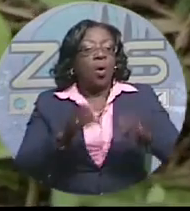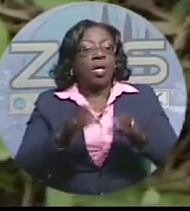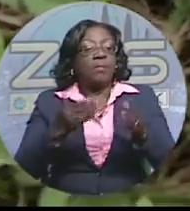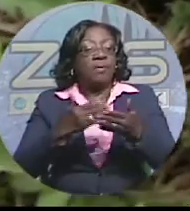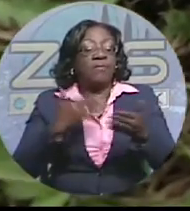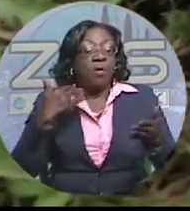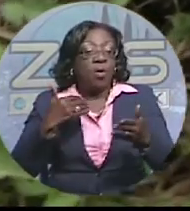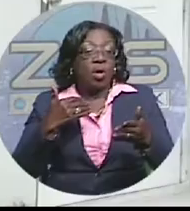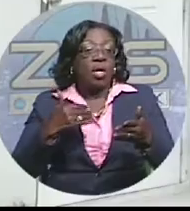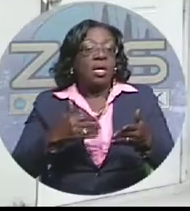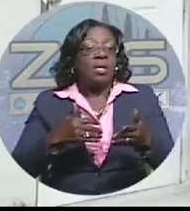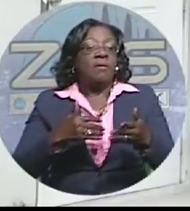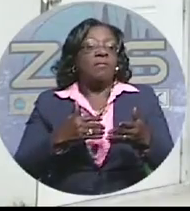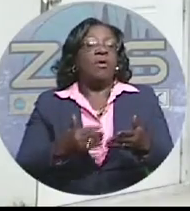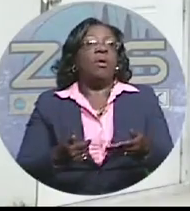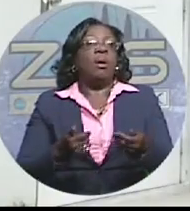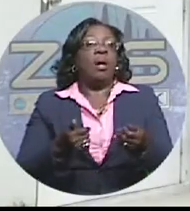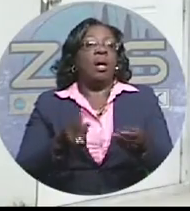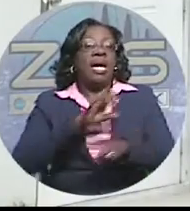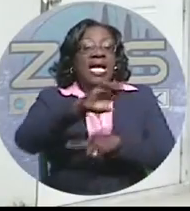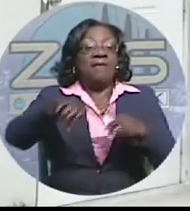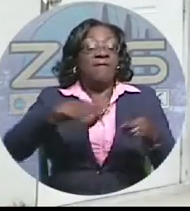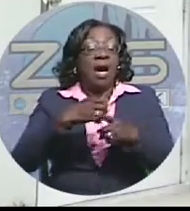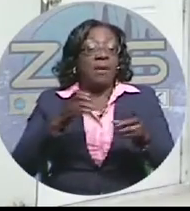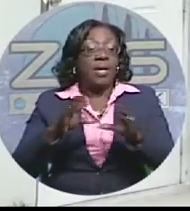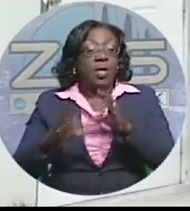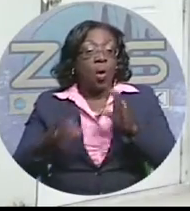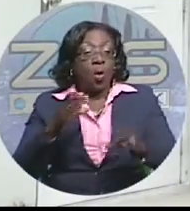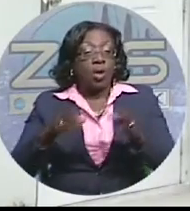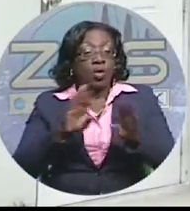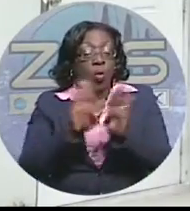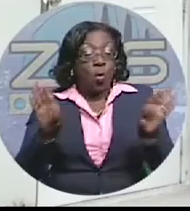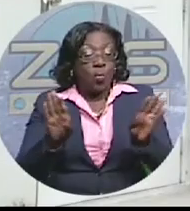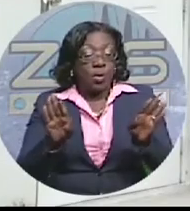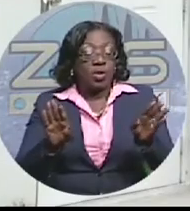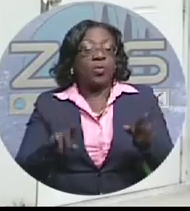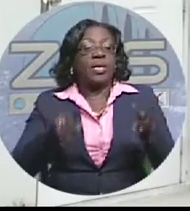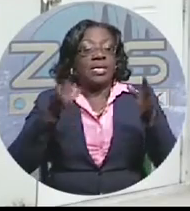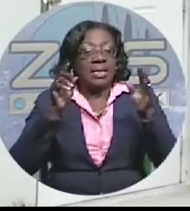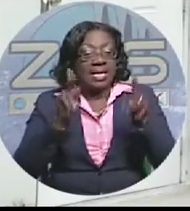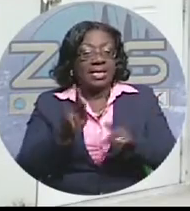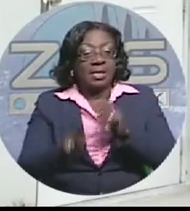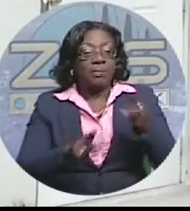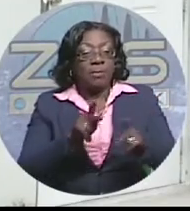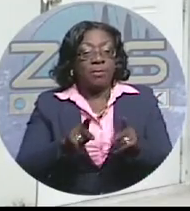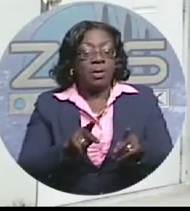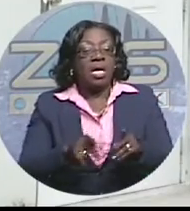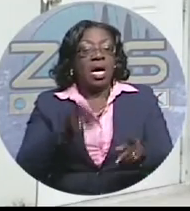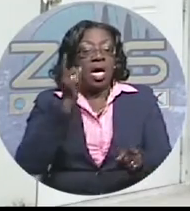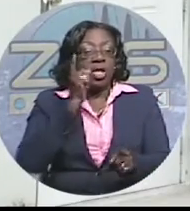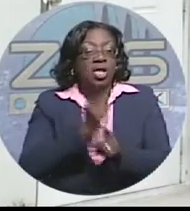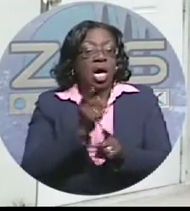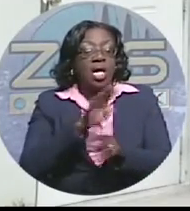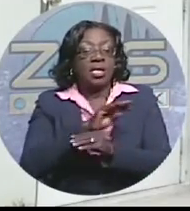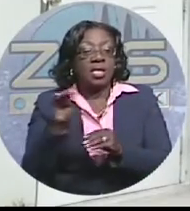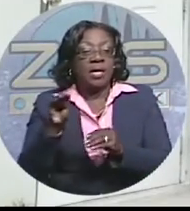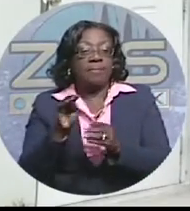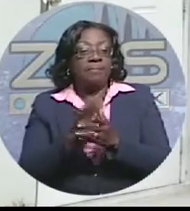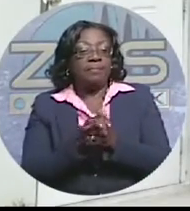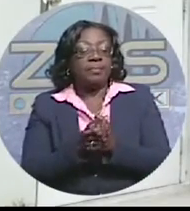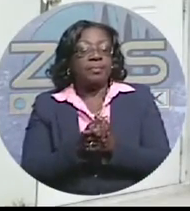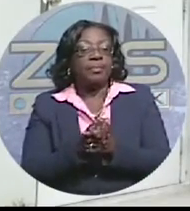we're only waiting for that to be actually instituted, and we can be more than happy to get these people into. So an environmental court does not exist